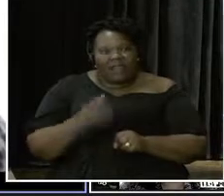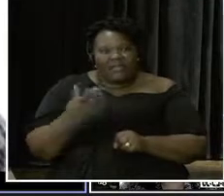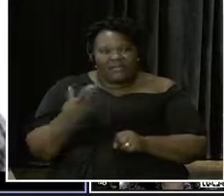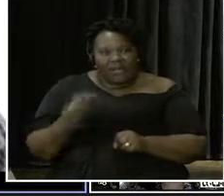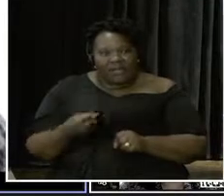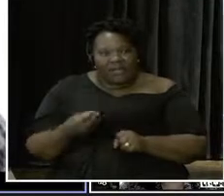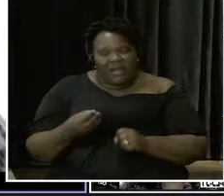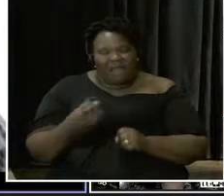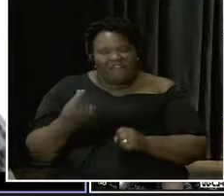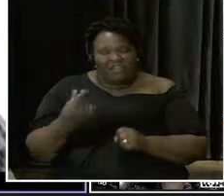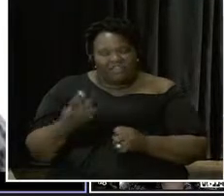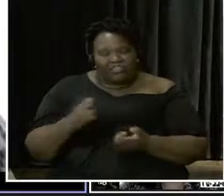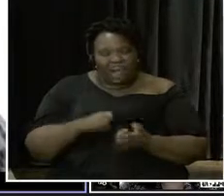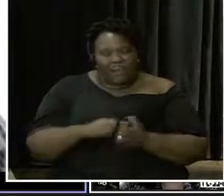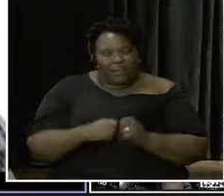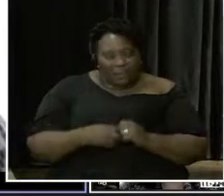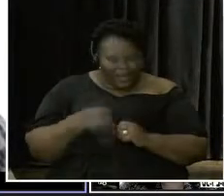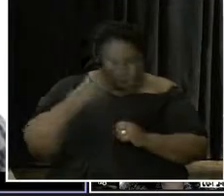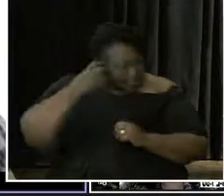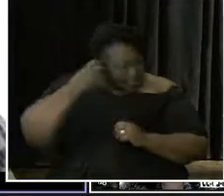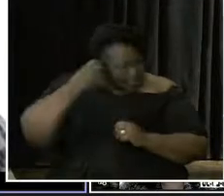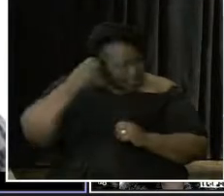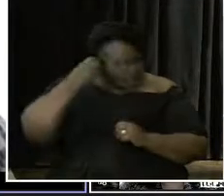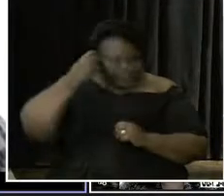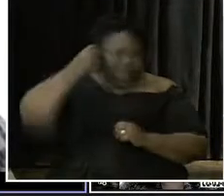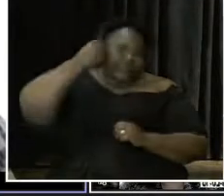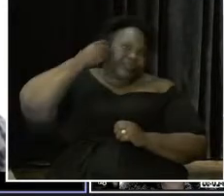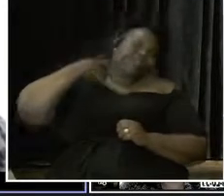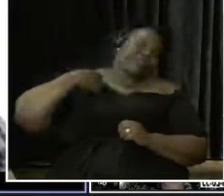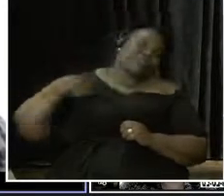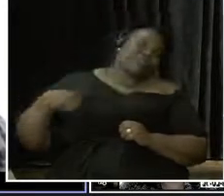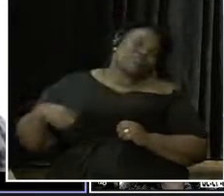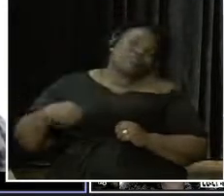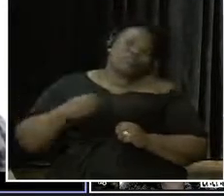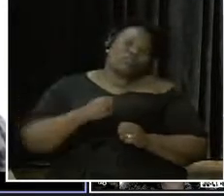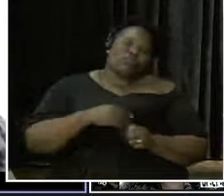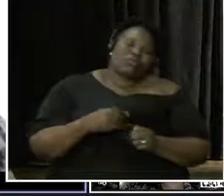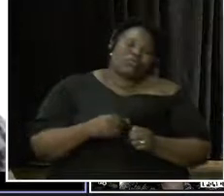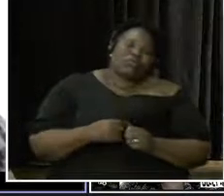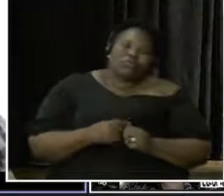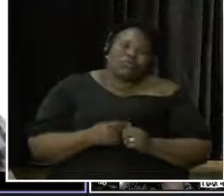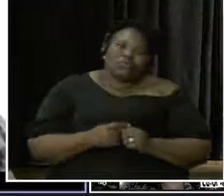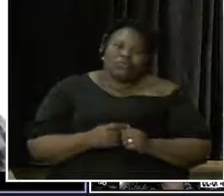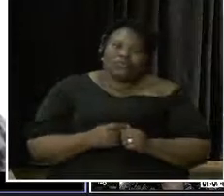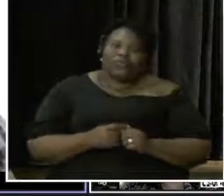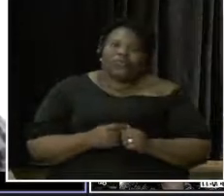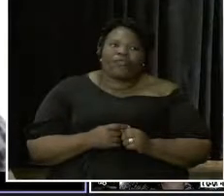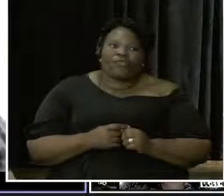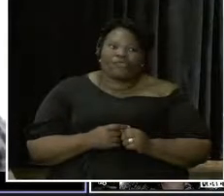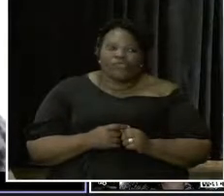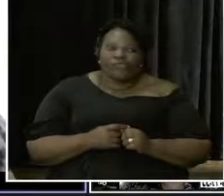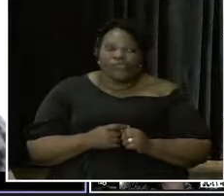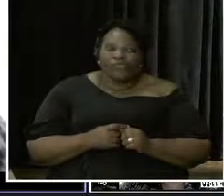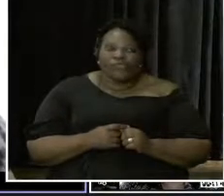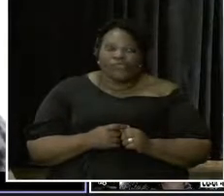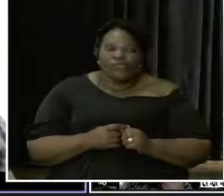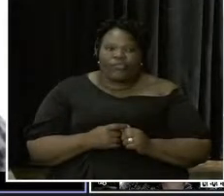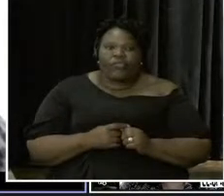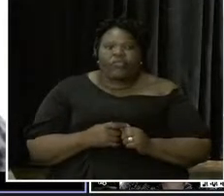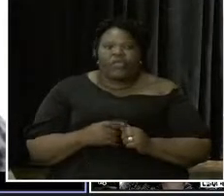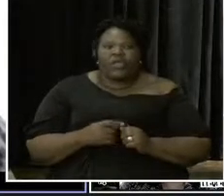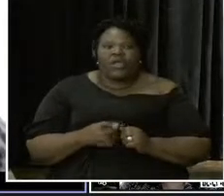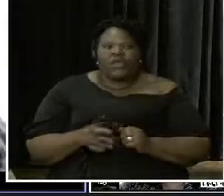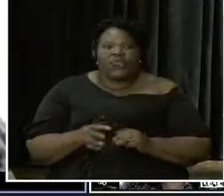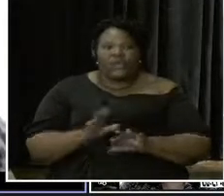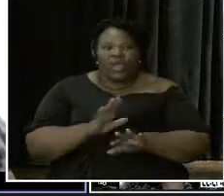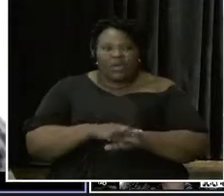concerns. And obviously now that we are in the position where we are staring down the barrel of the recent riots, will be even more